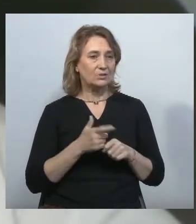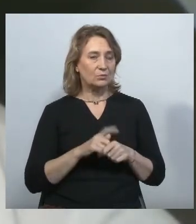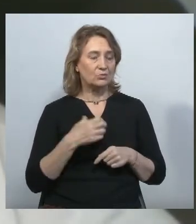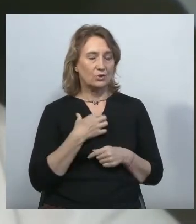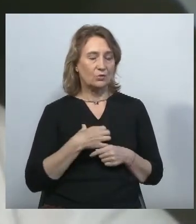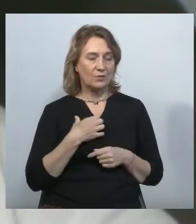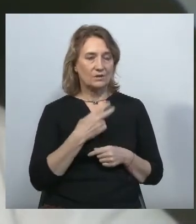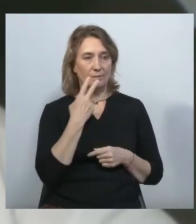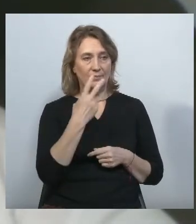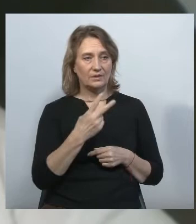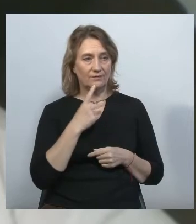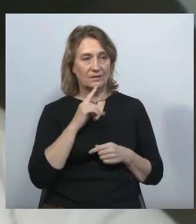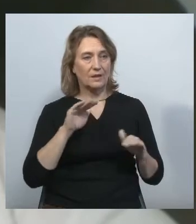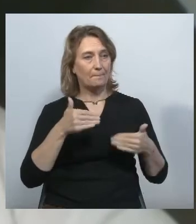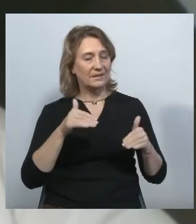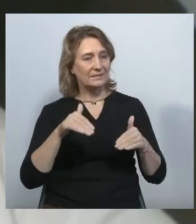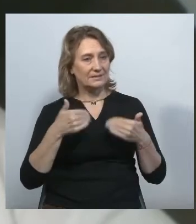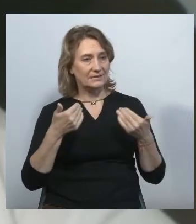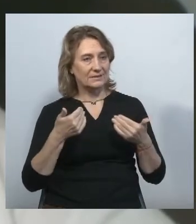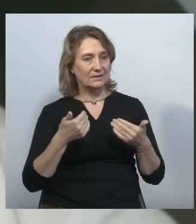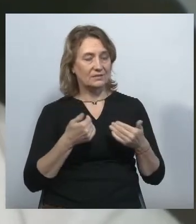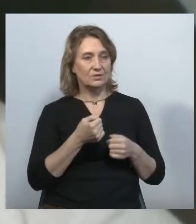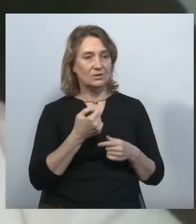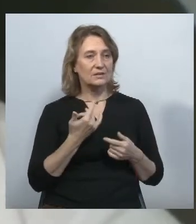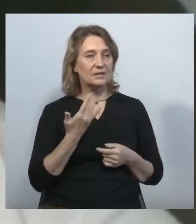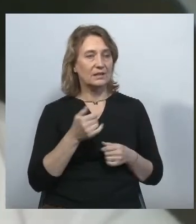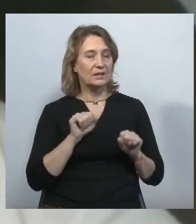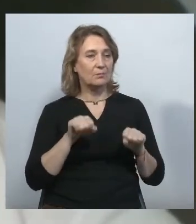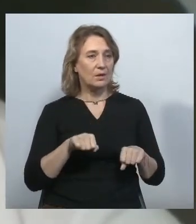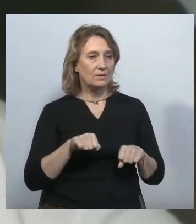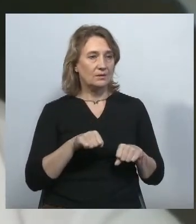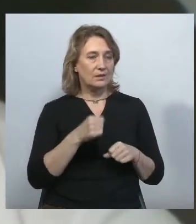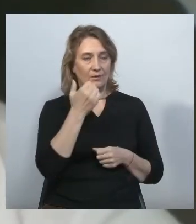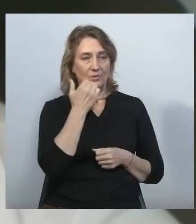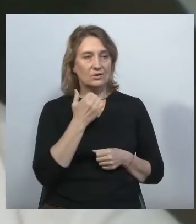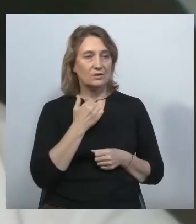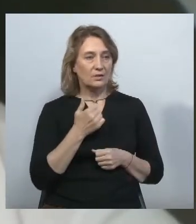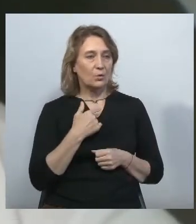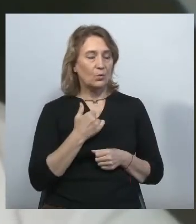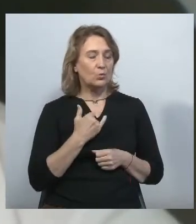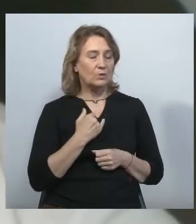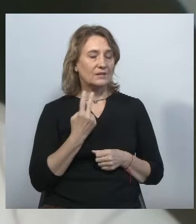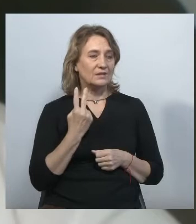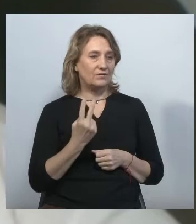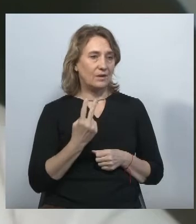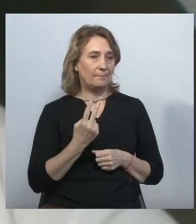question, I took a look at the presentation thanks to Liana.